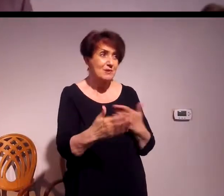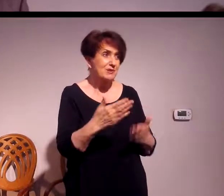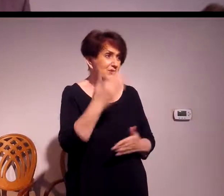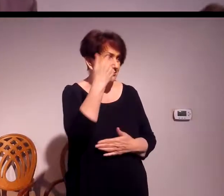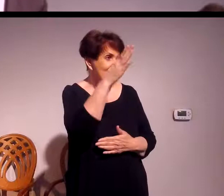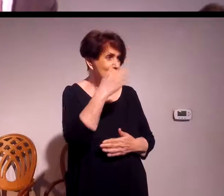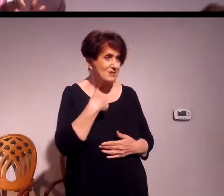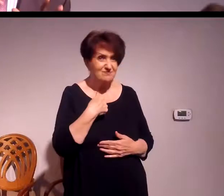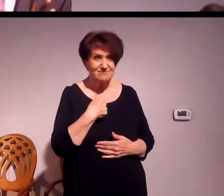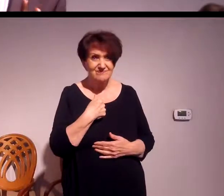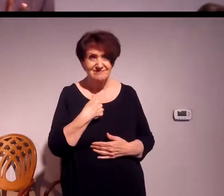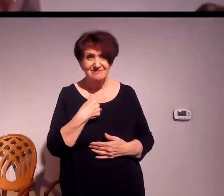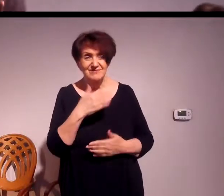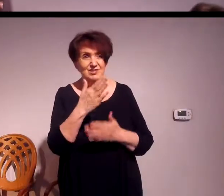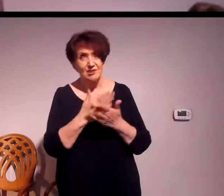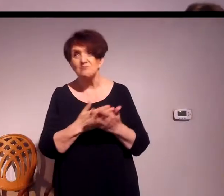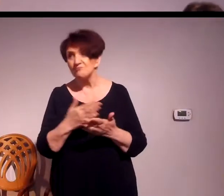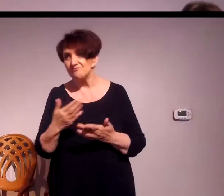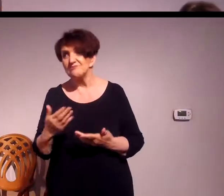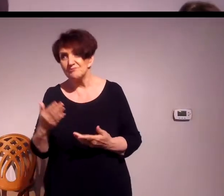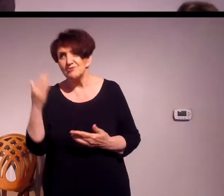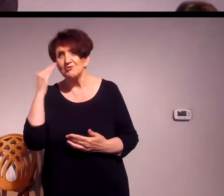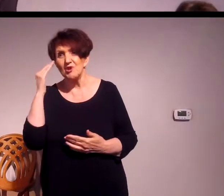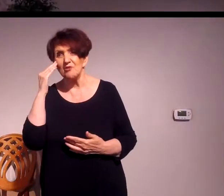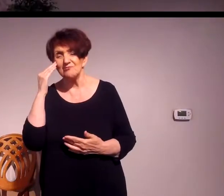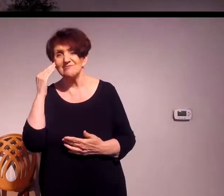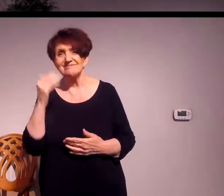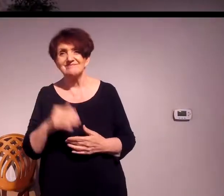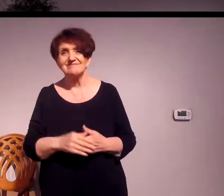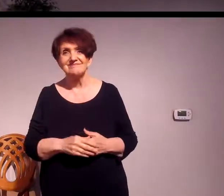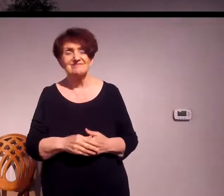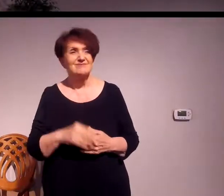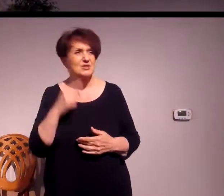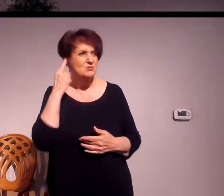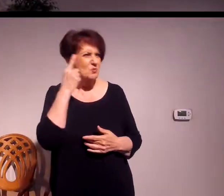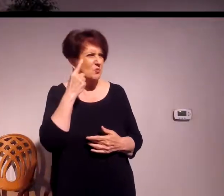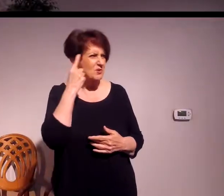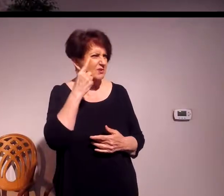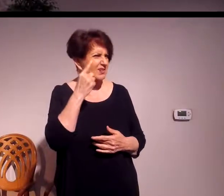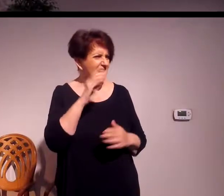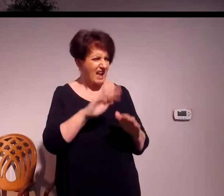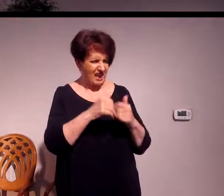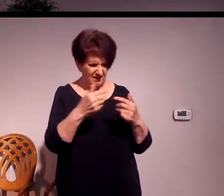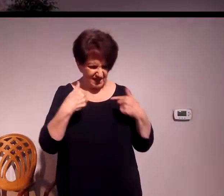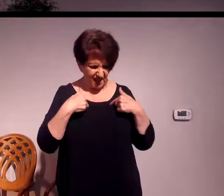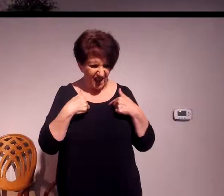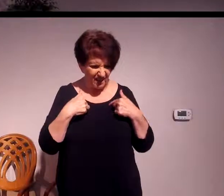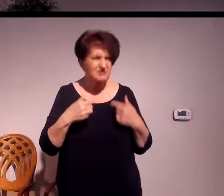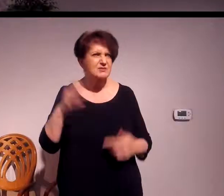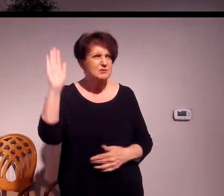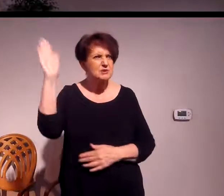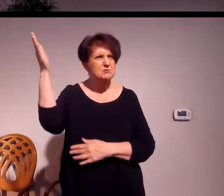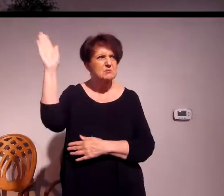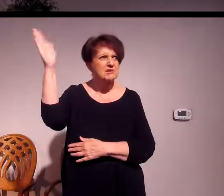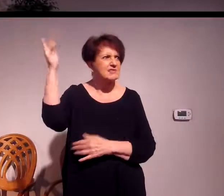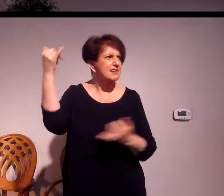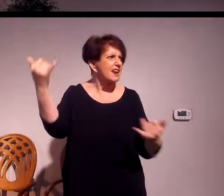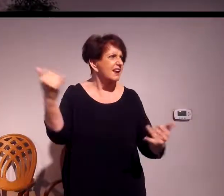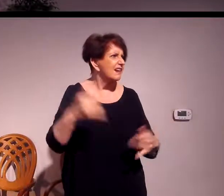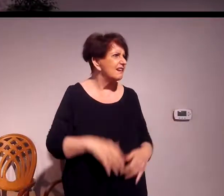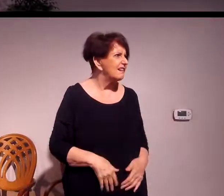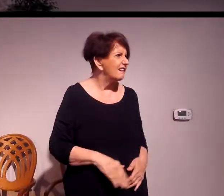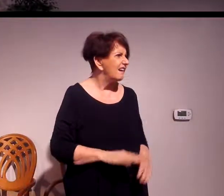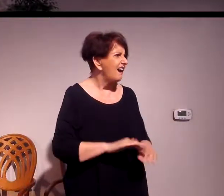some of you do, and some of you are probably wondering, how did I get to be up here to be the one speaking to you today, right?